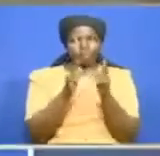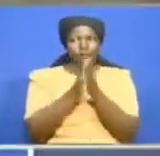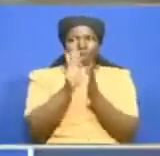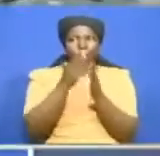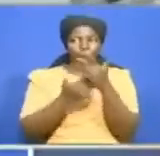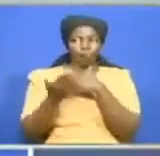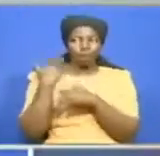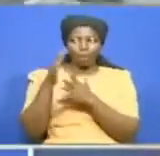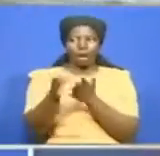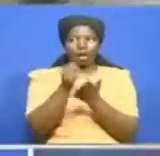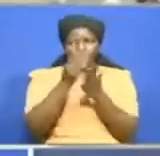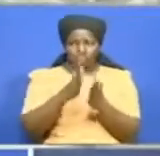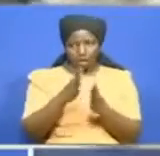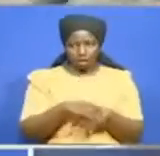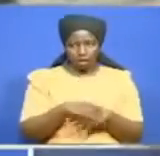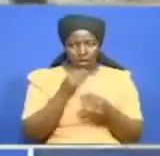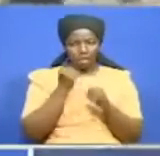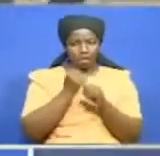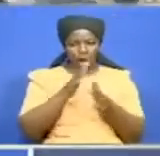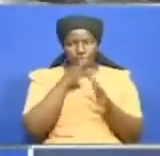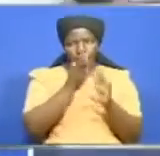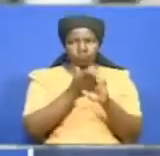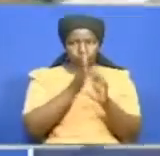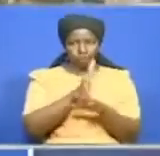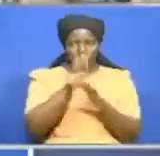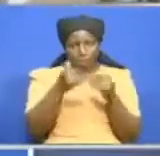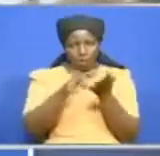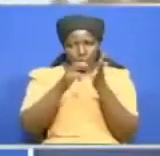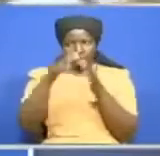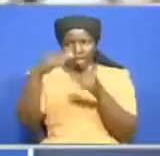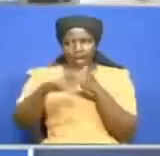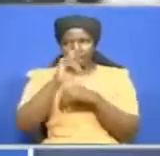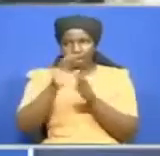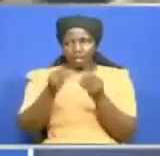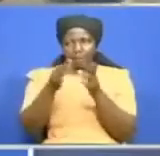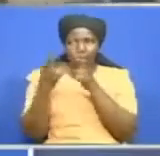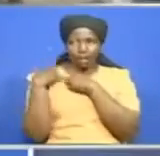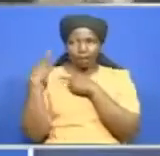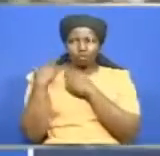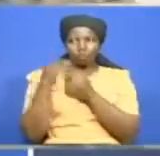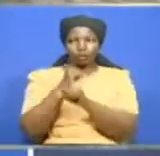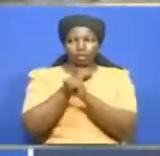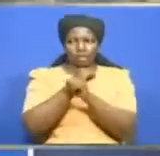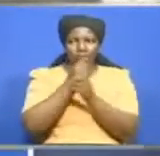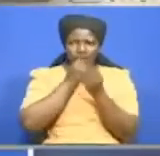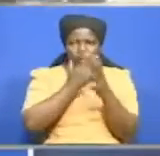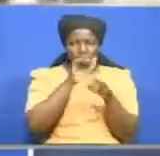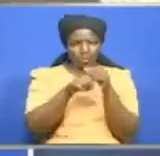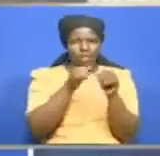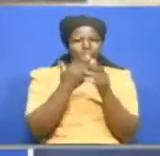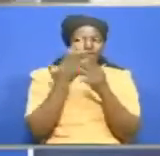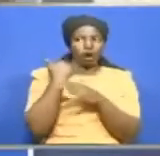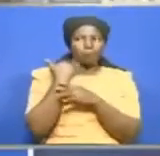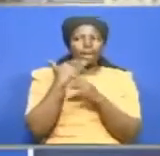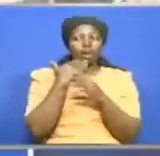employer. An employee who resigns or whose contracts come to an end is only mandated to guard information regarding the previous employer for only a